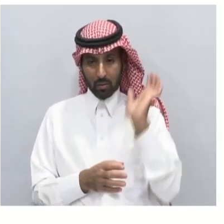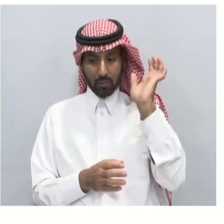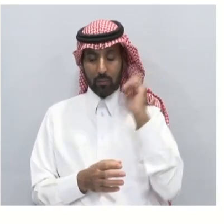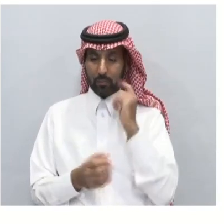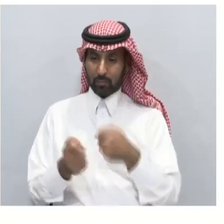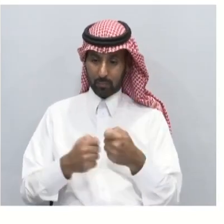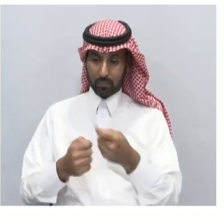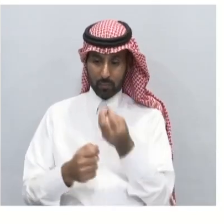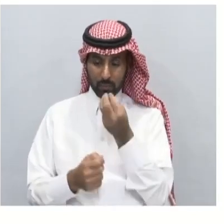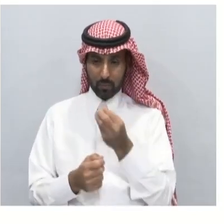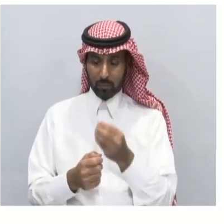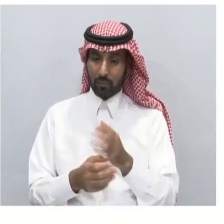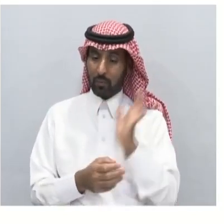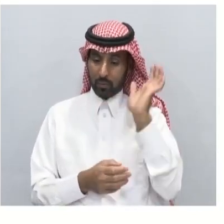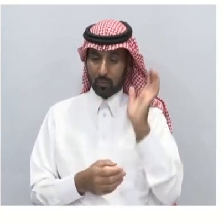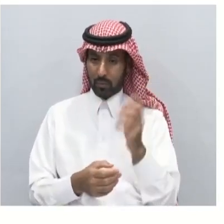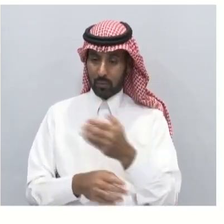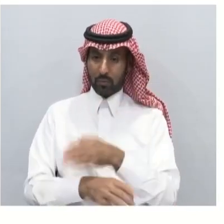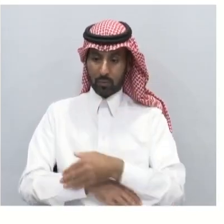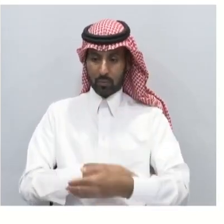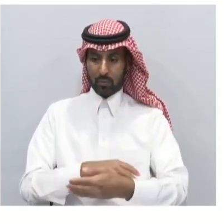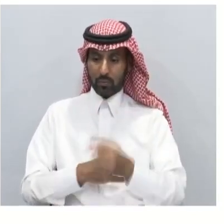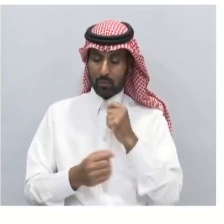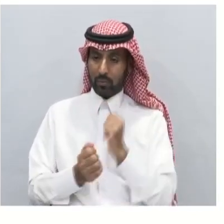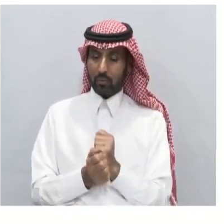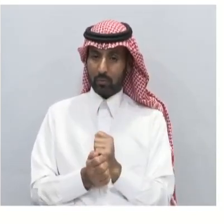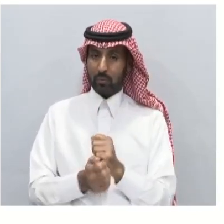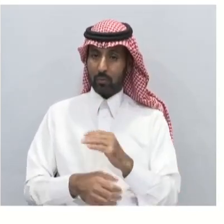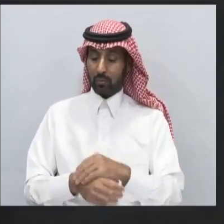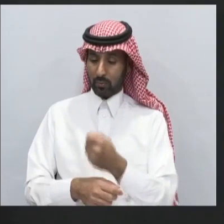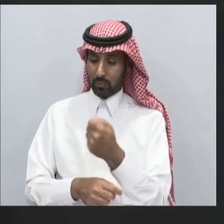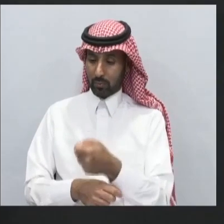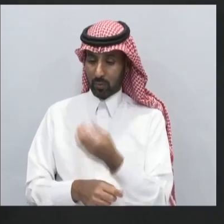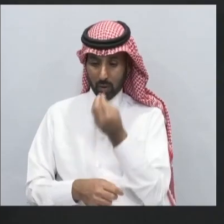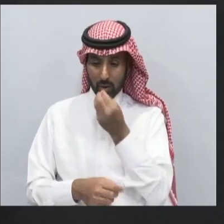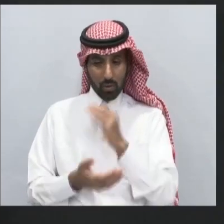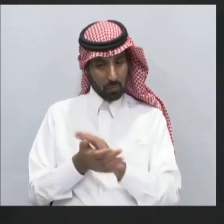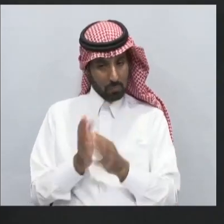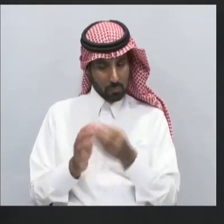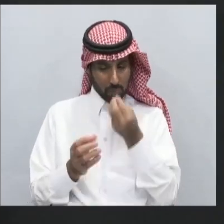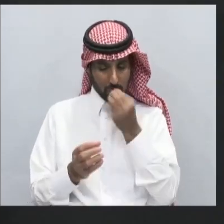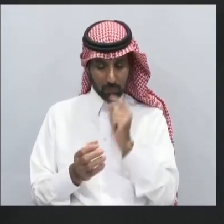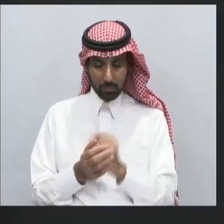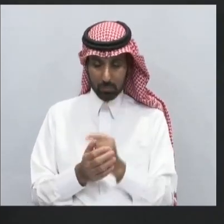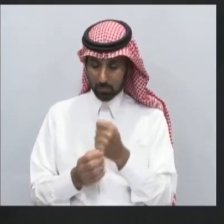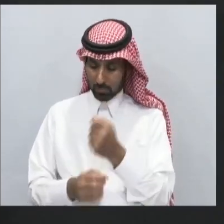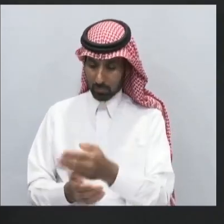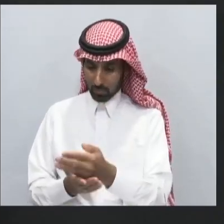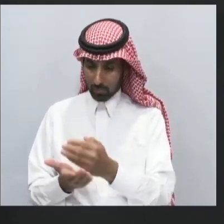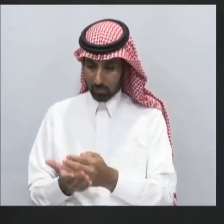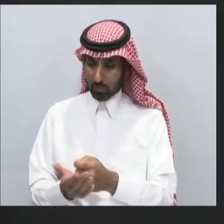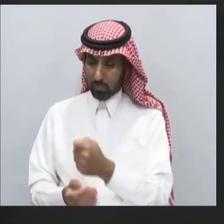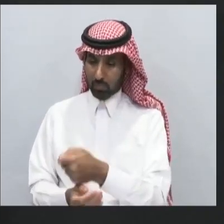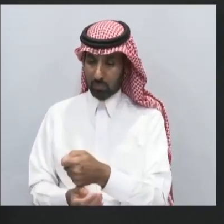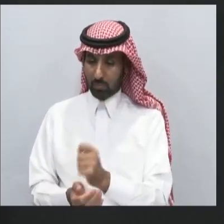Giving a tip, tipping, like when you go to a restaurant. And you finish your food, do you only pay for